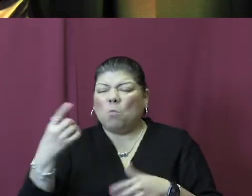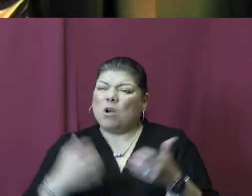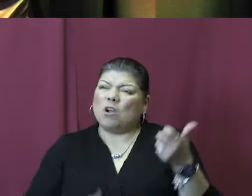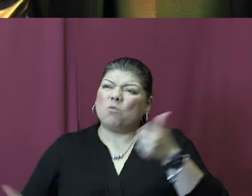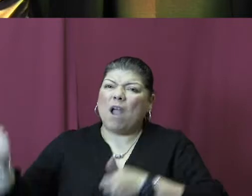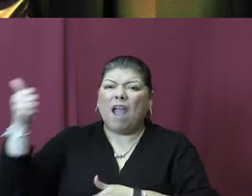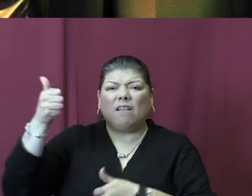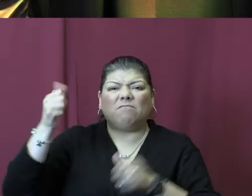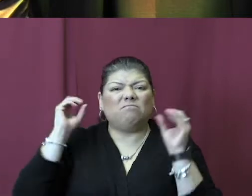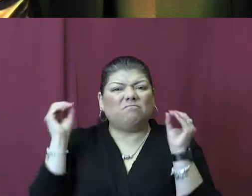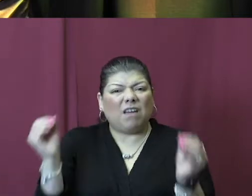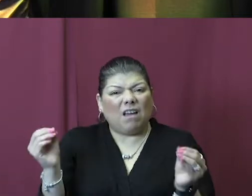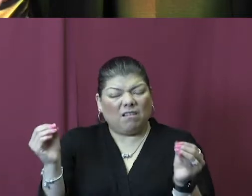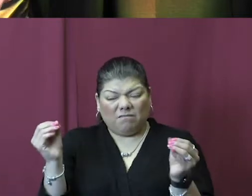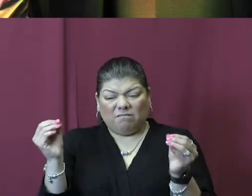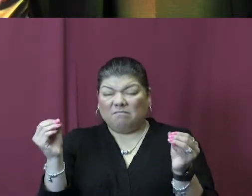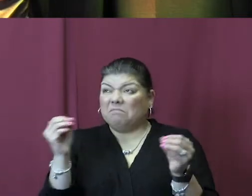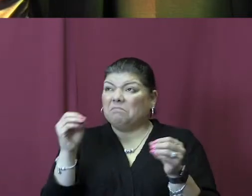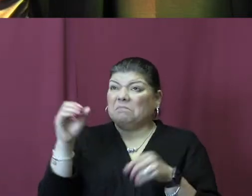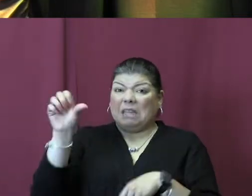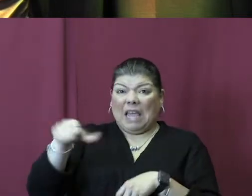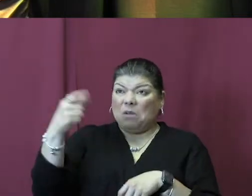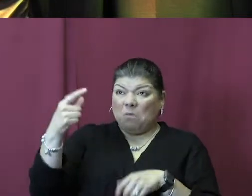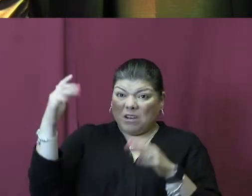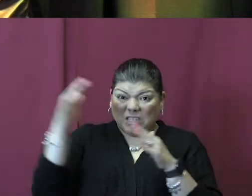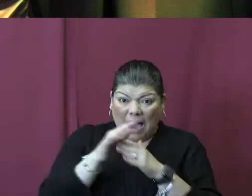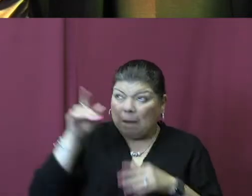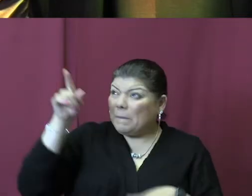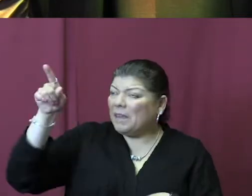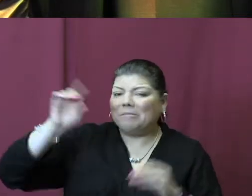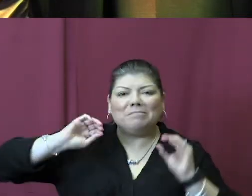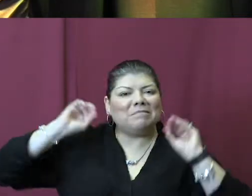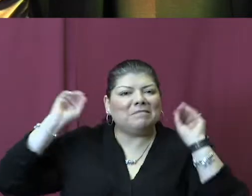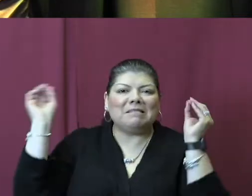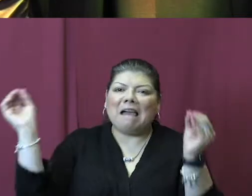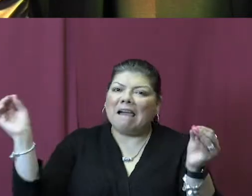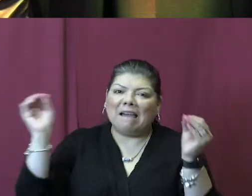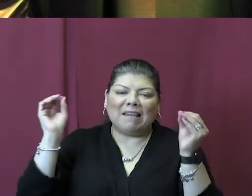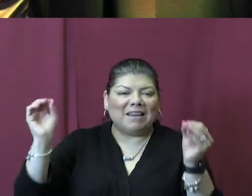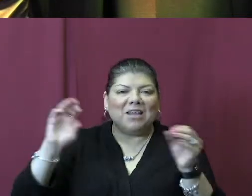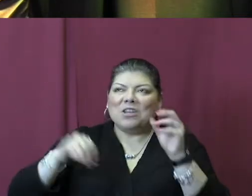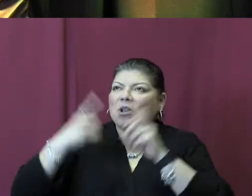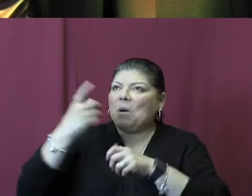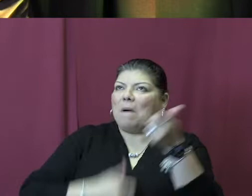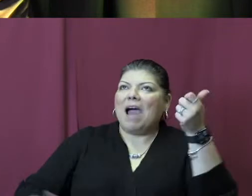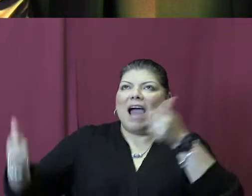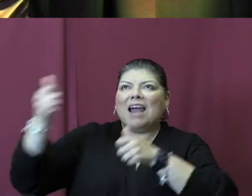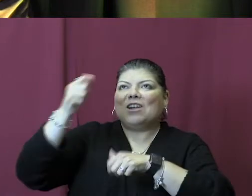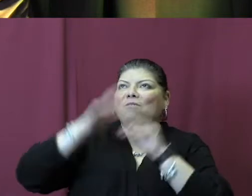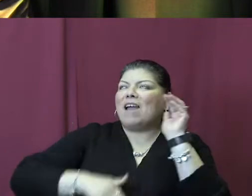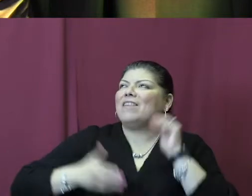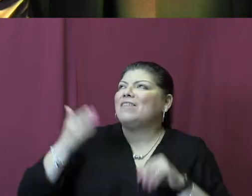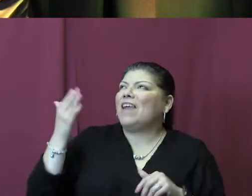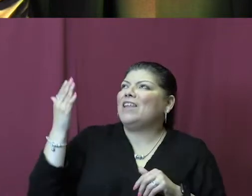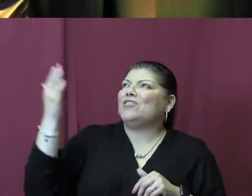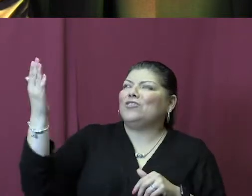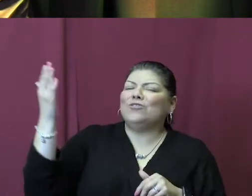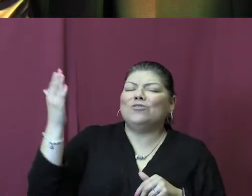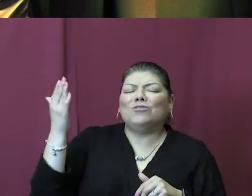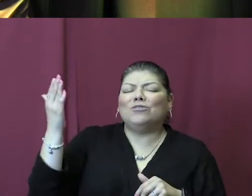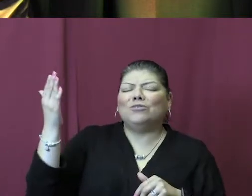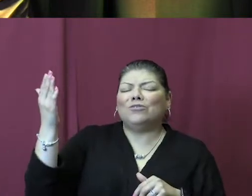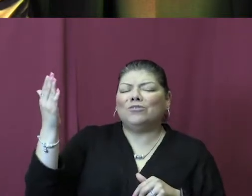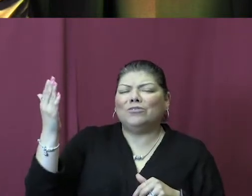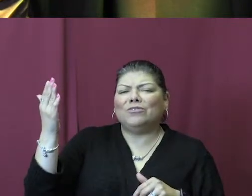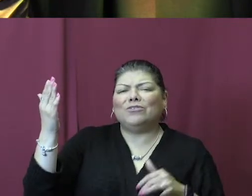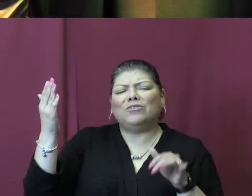Nobody greater. Nobody greater. Nobody greater. Nobody greater. Nobody greater than you.